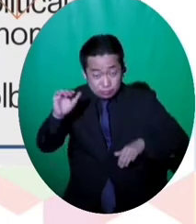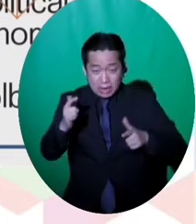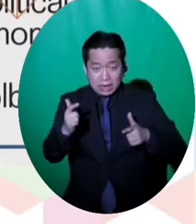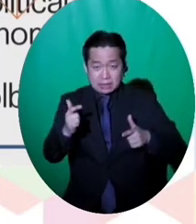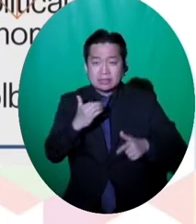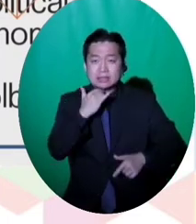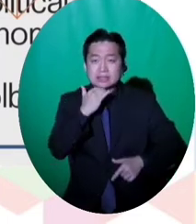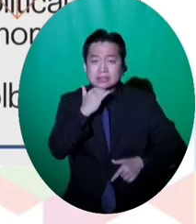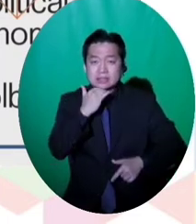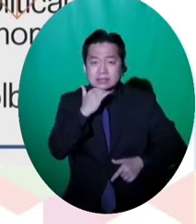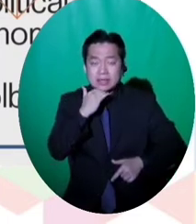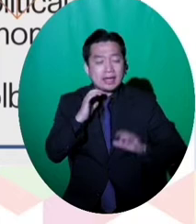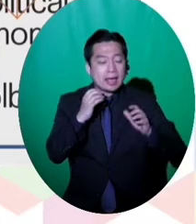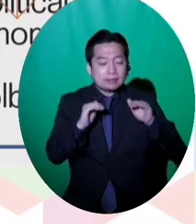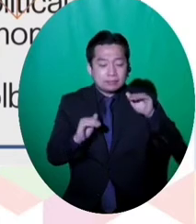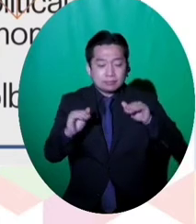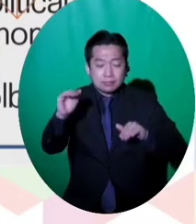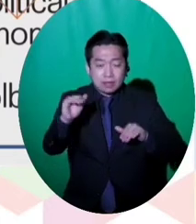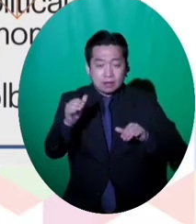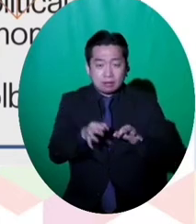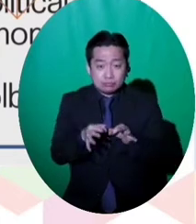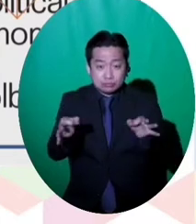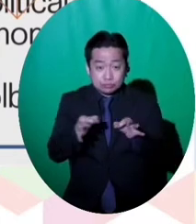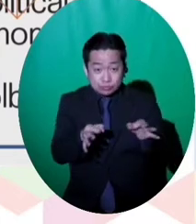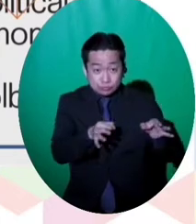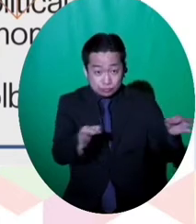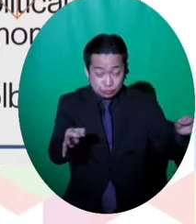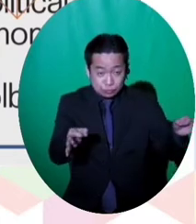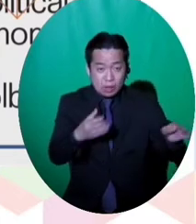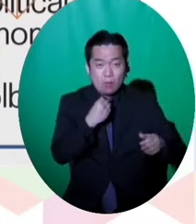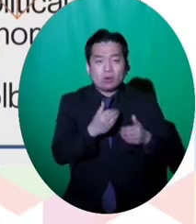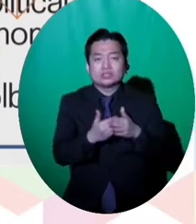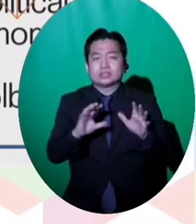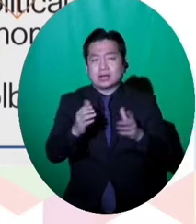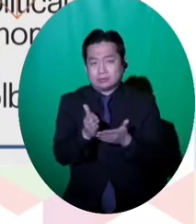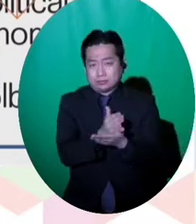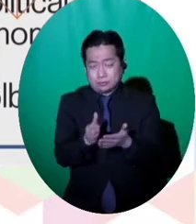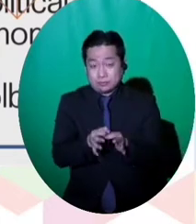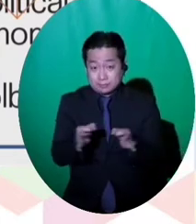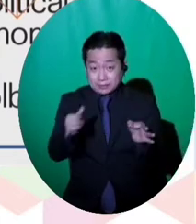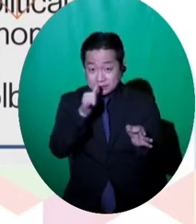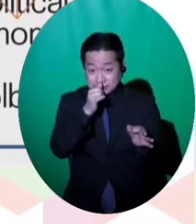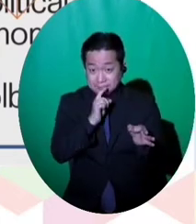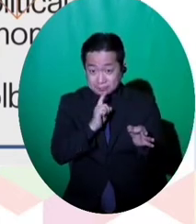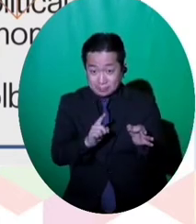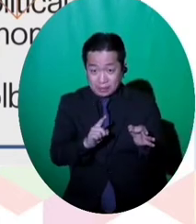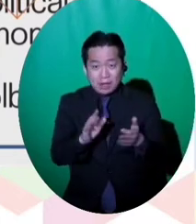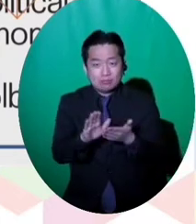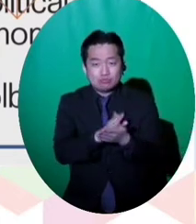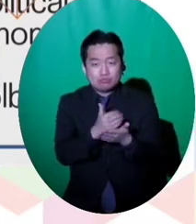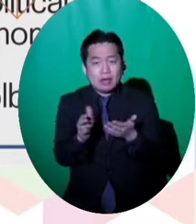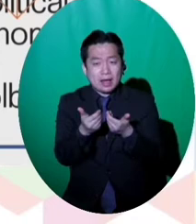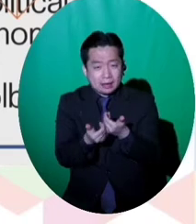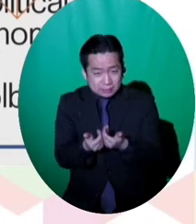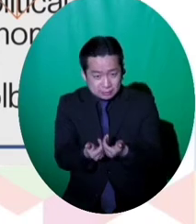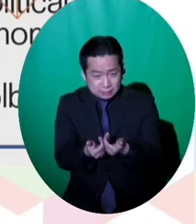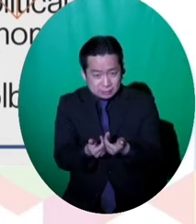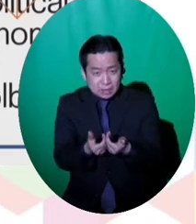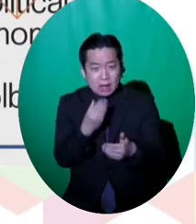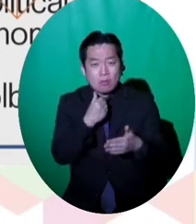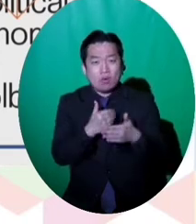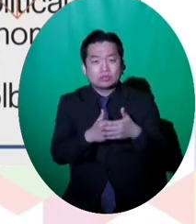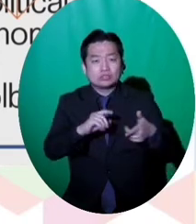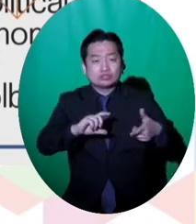in almost all affluent countries, the benefits of raising children have been socialized by taxing the working age population